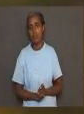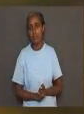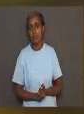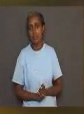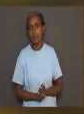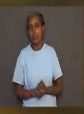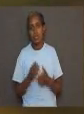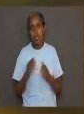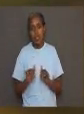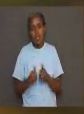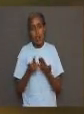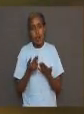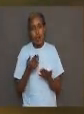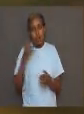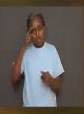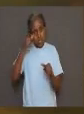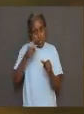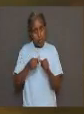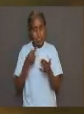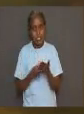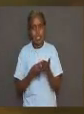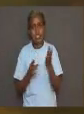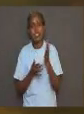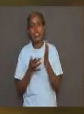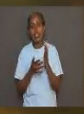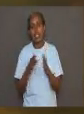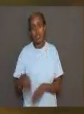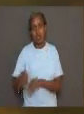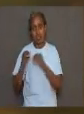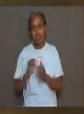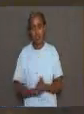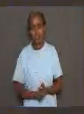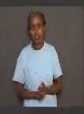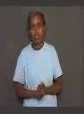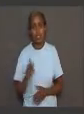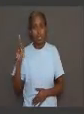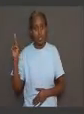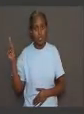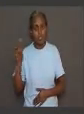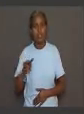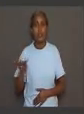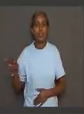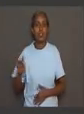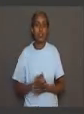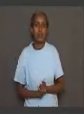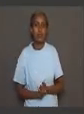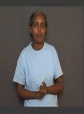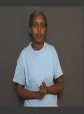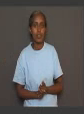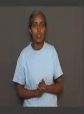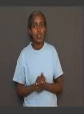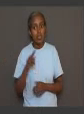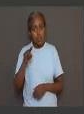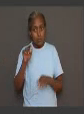Let us see how well you remember this technique, students. Here is a vector. As you